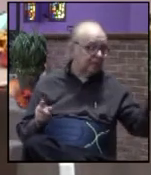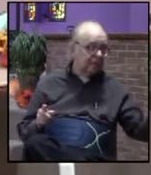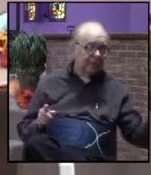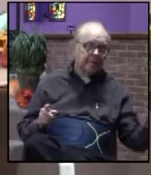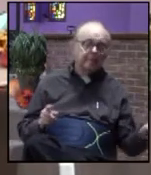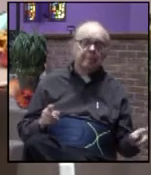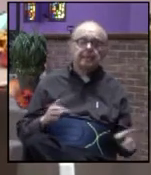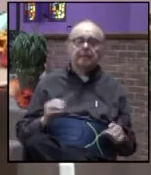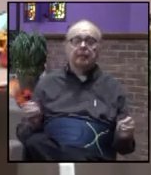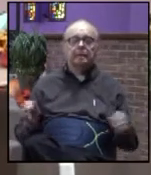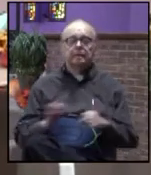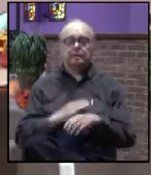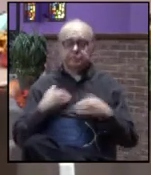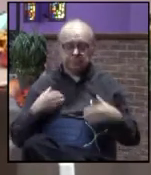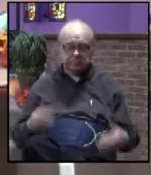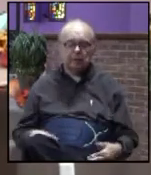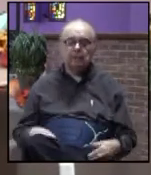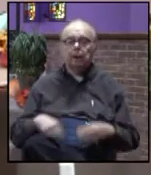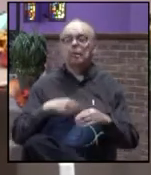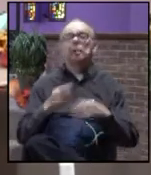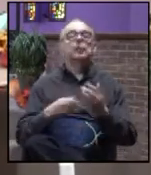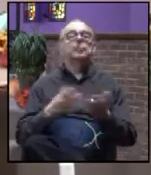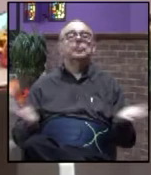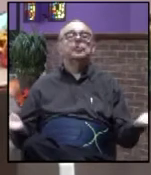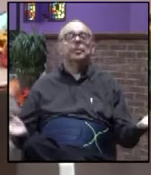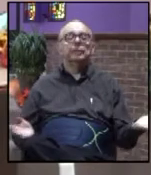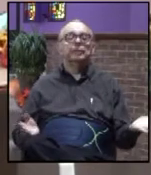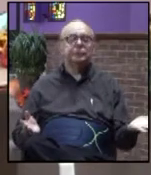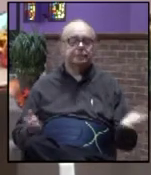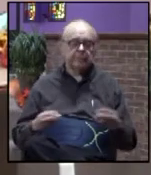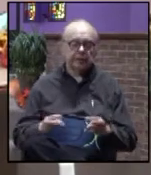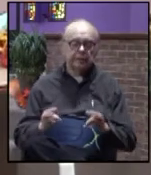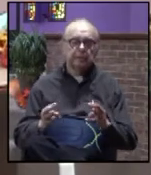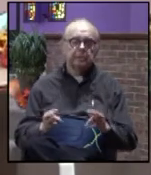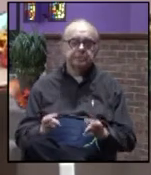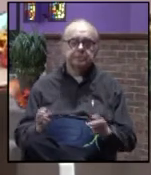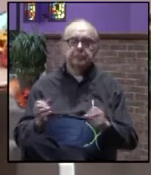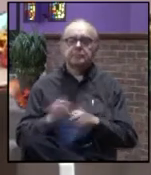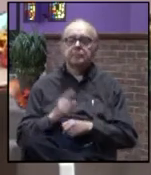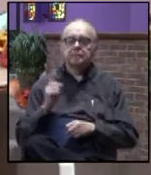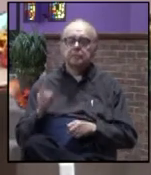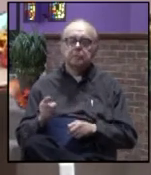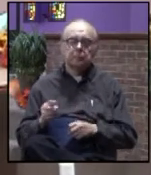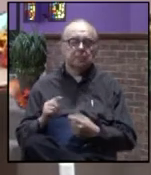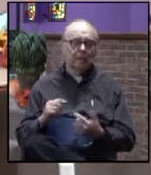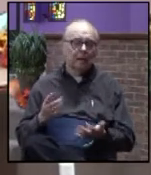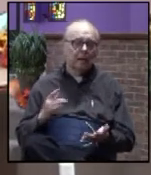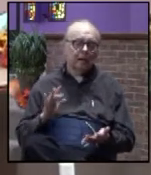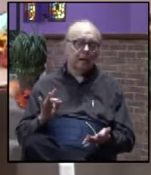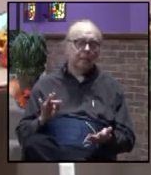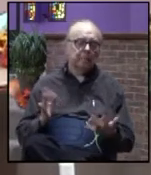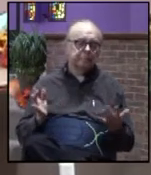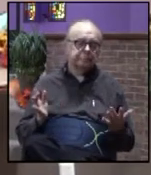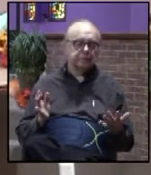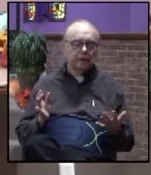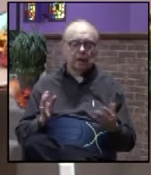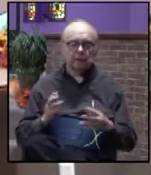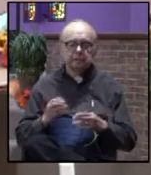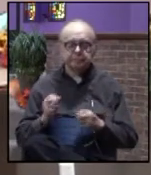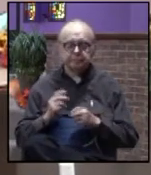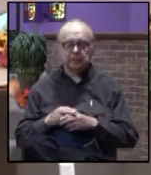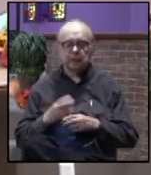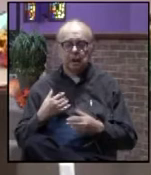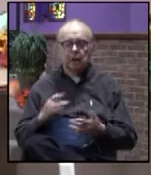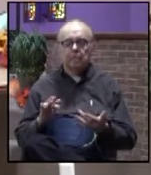at this and your whole body's just going around in all kinds of circles and you've got one pain one place and as soon as that pain